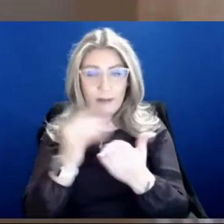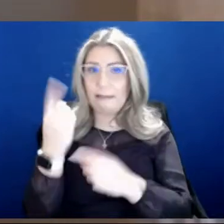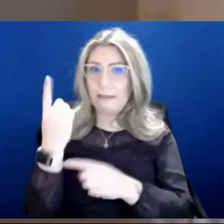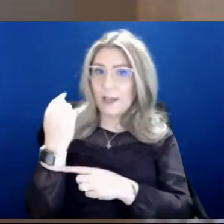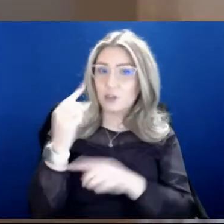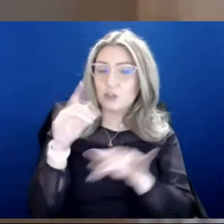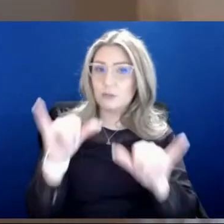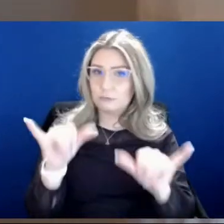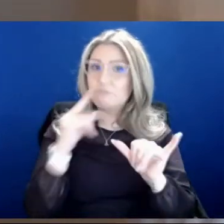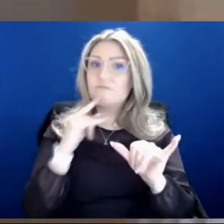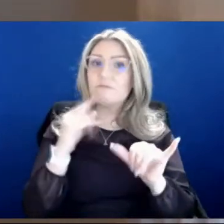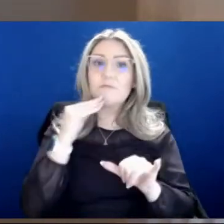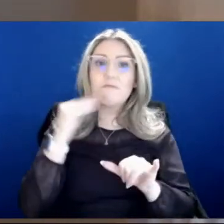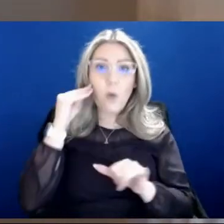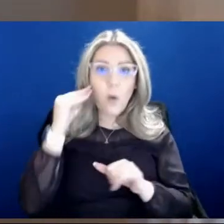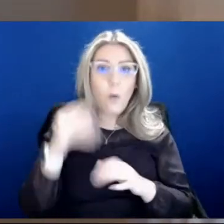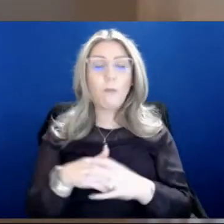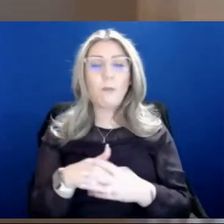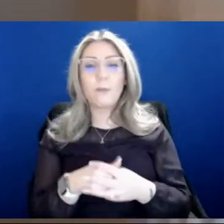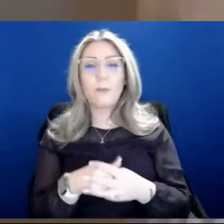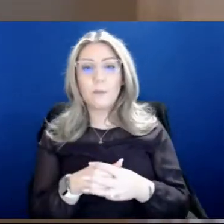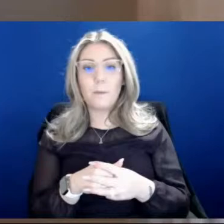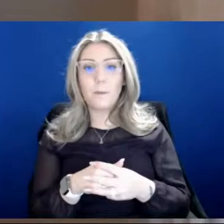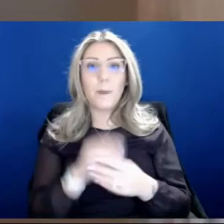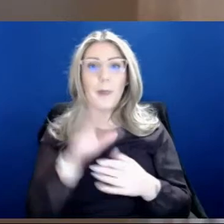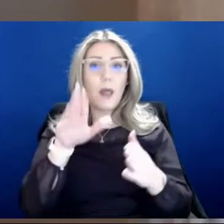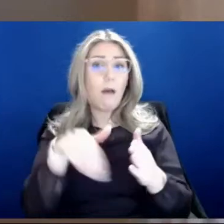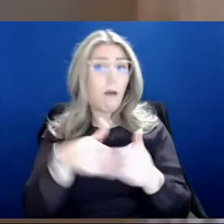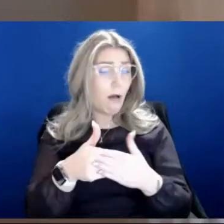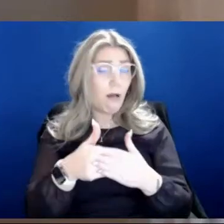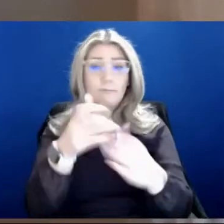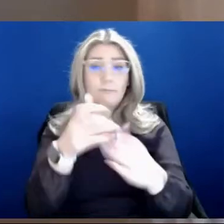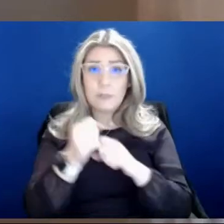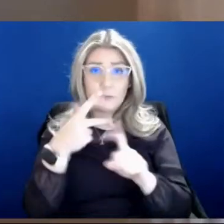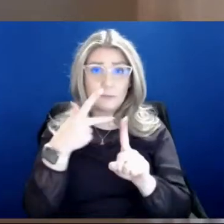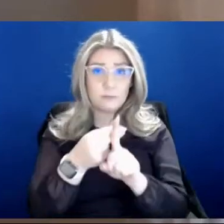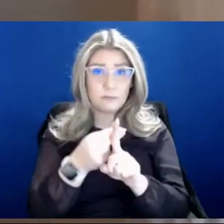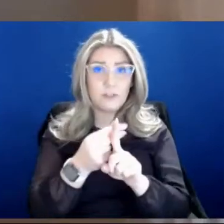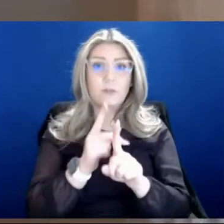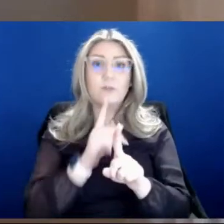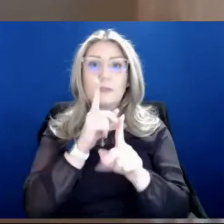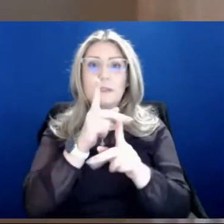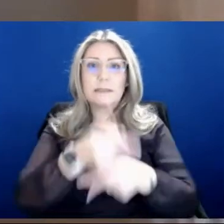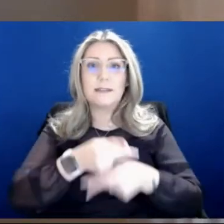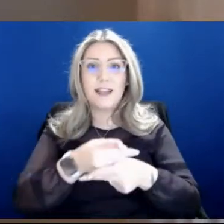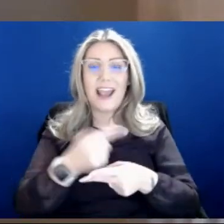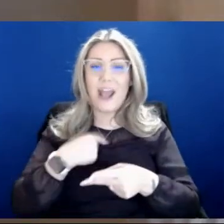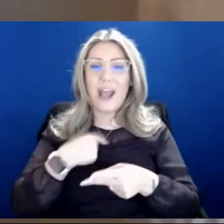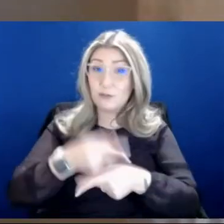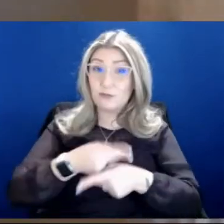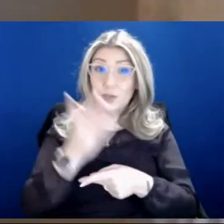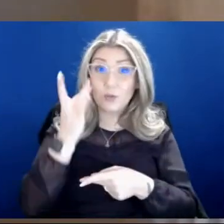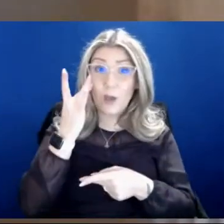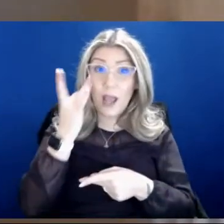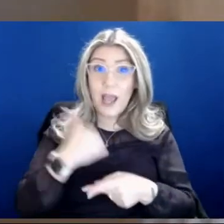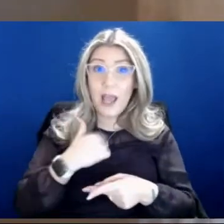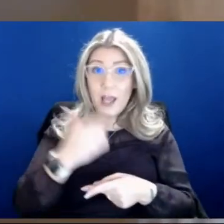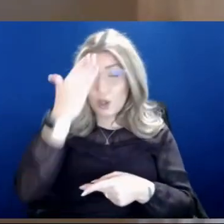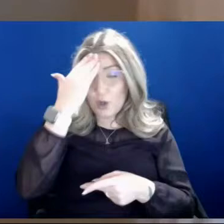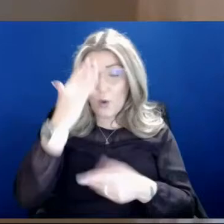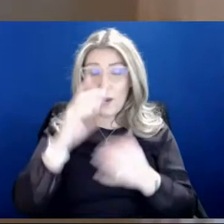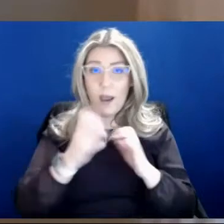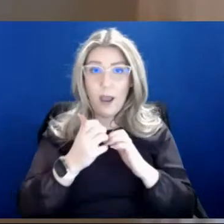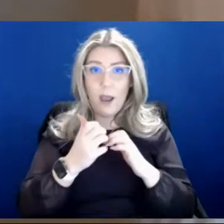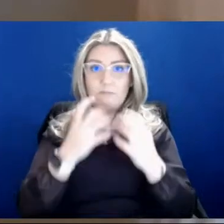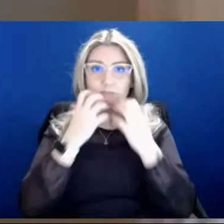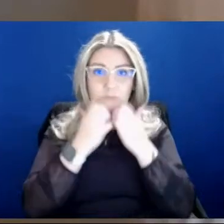We got our immunizations. We were cautious, but I was cautious because I knew how precious